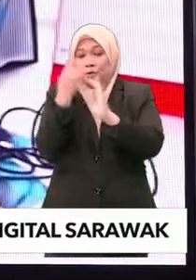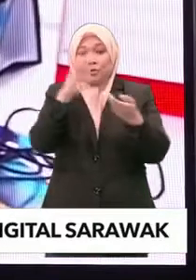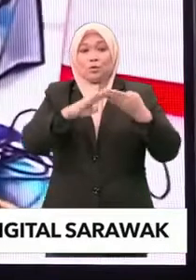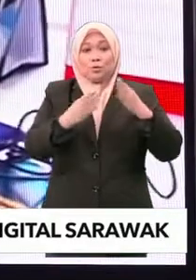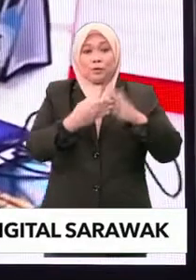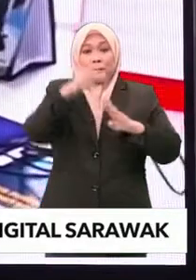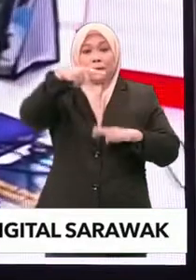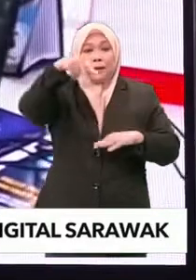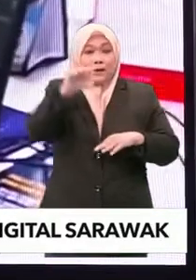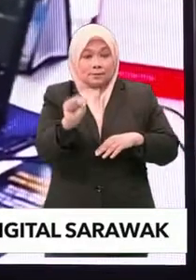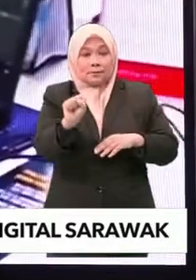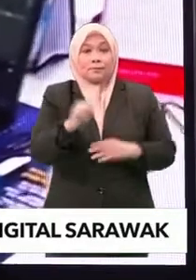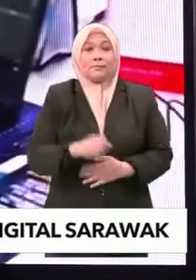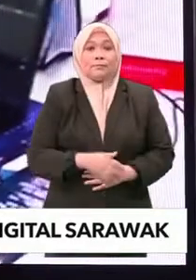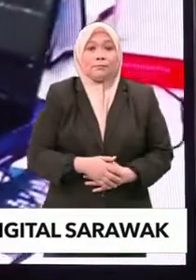komuniti PKS.